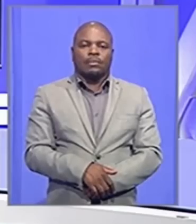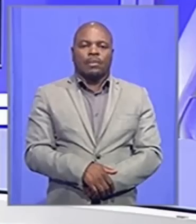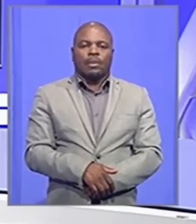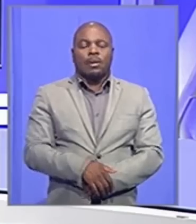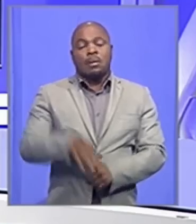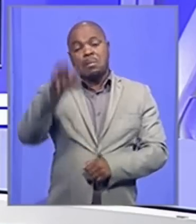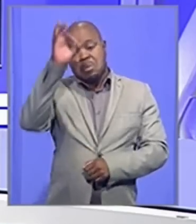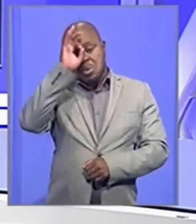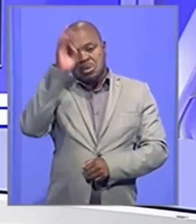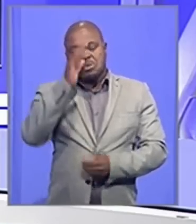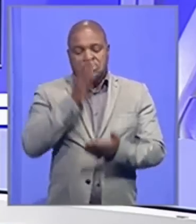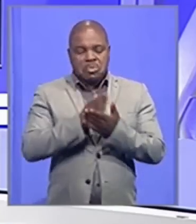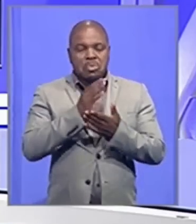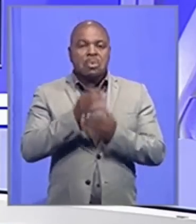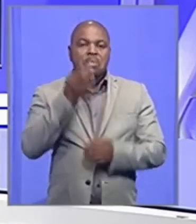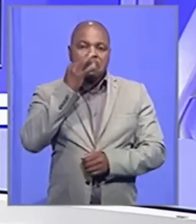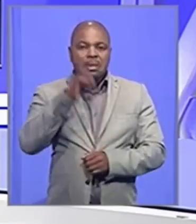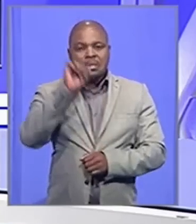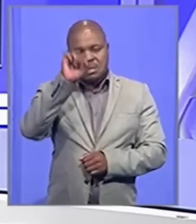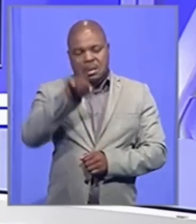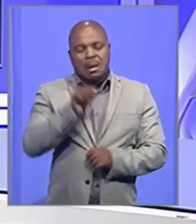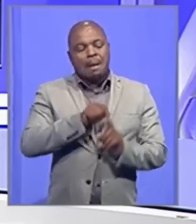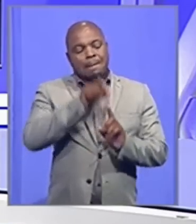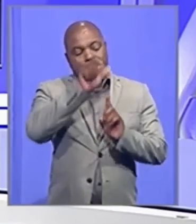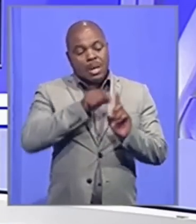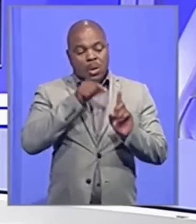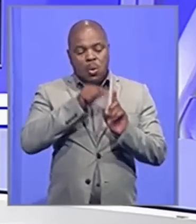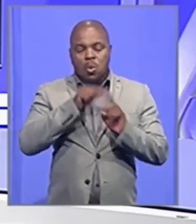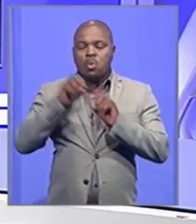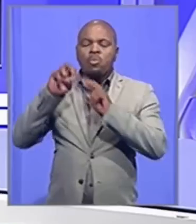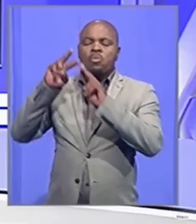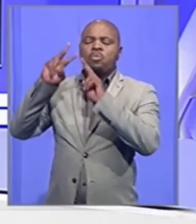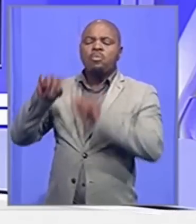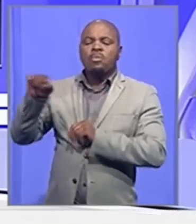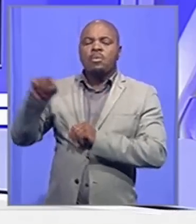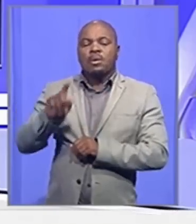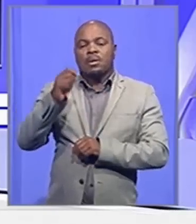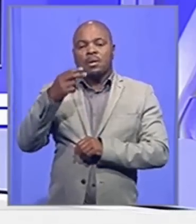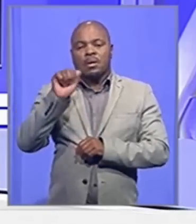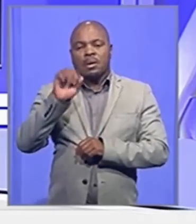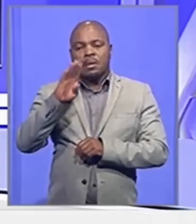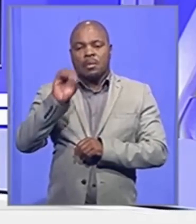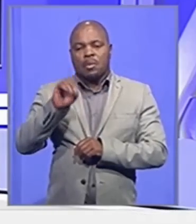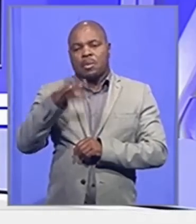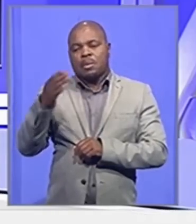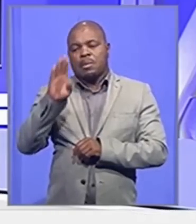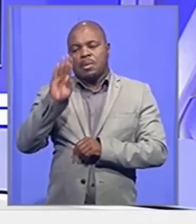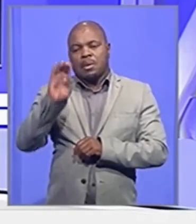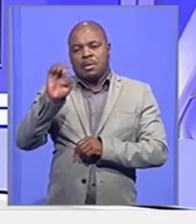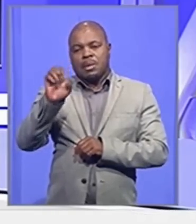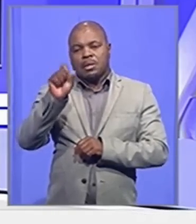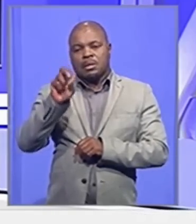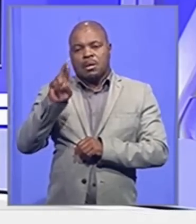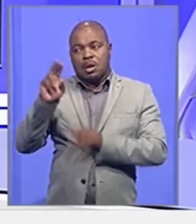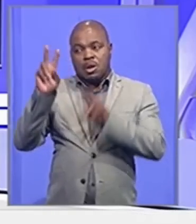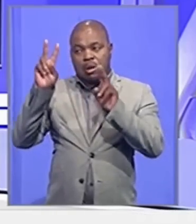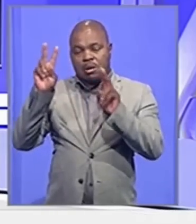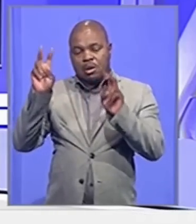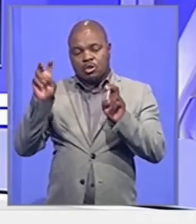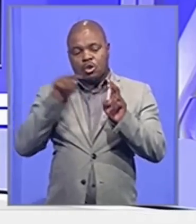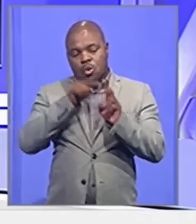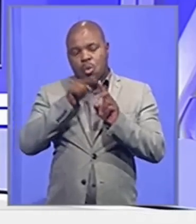Sepodisi se totobaditse leso la yo mongwe wa babatlisisi mo kgetseng ya ga Thabo Bester. Motlhankela yo wa